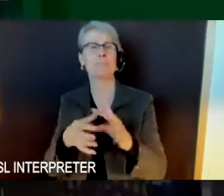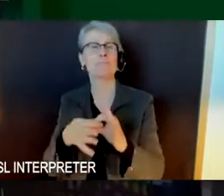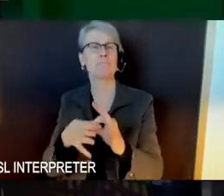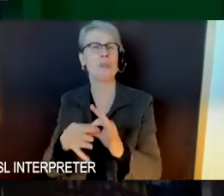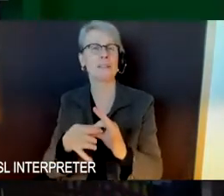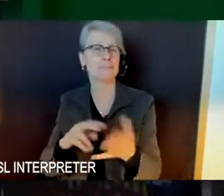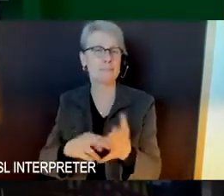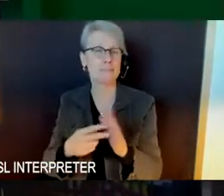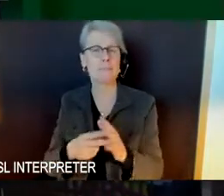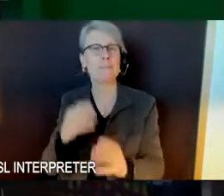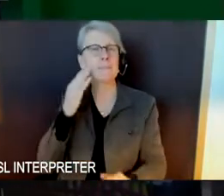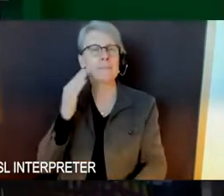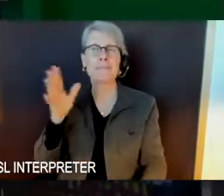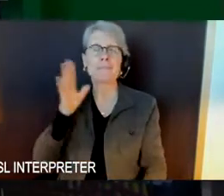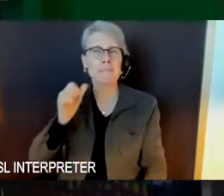Belonging.